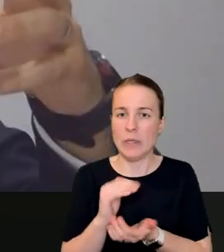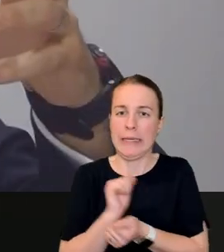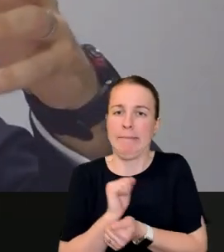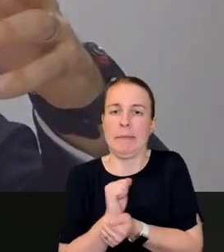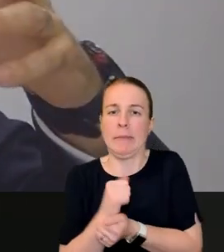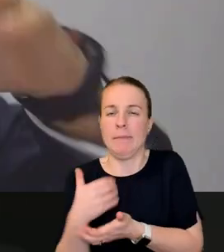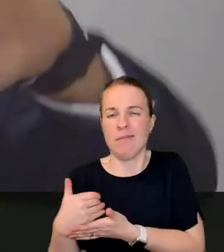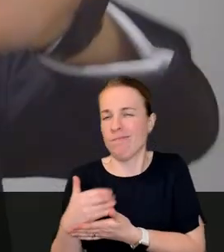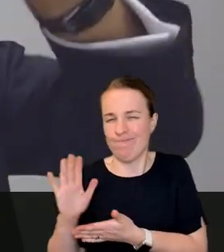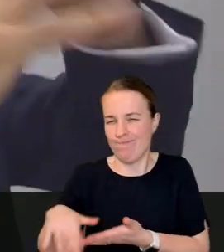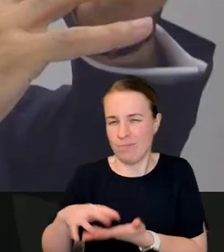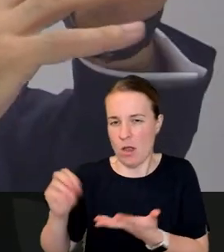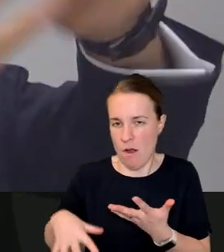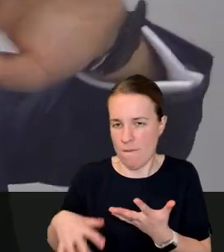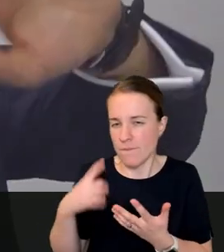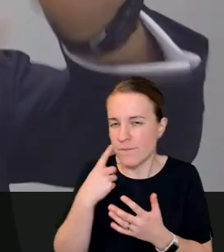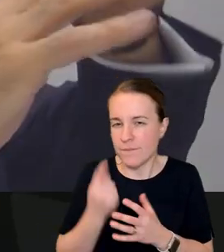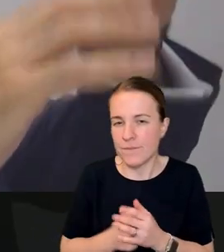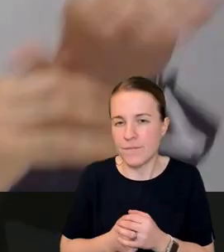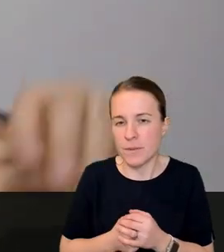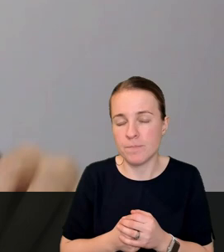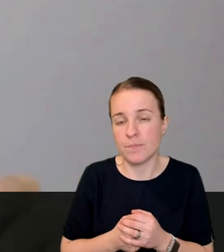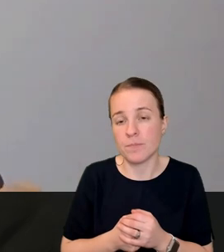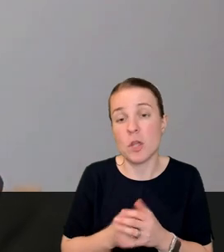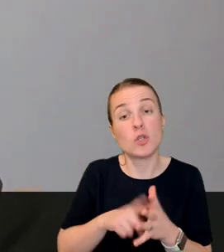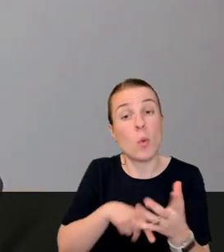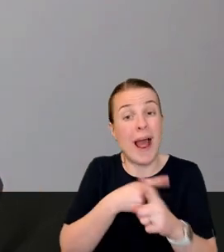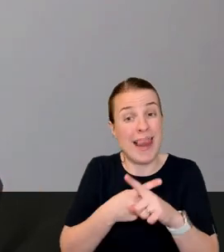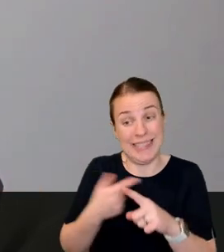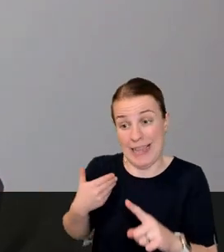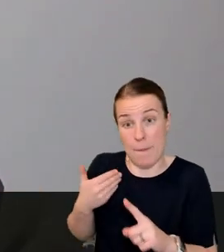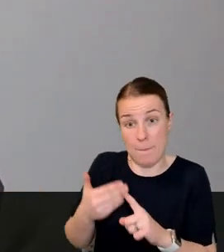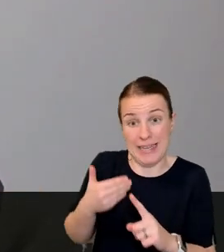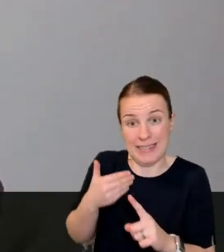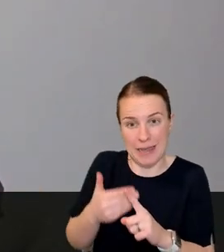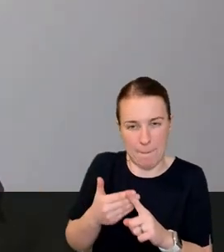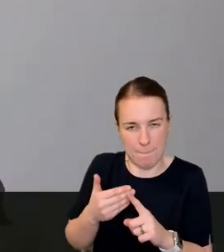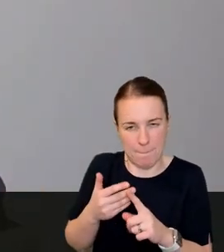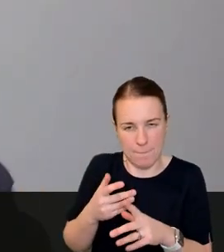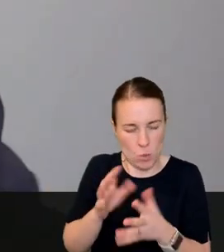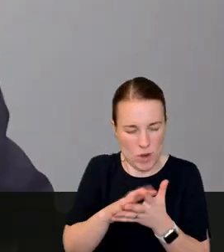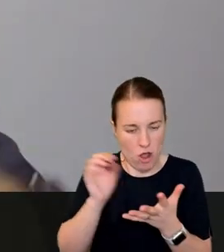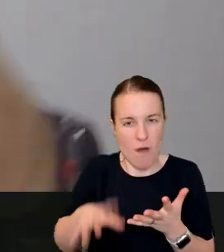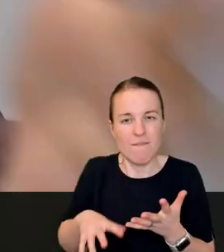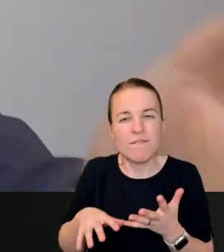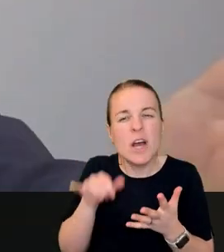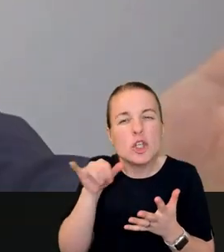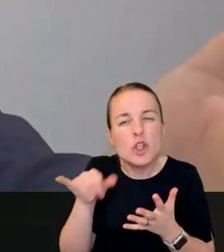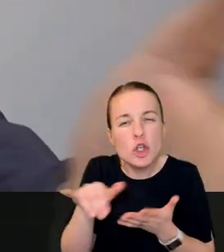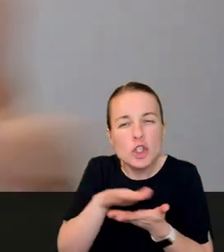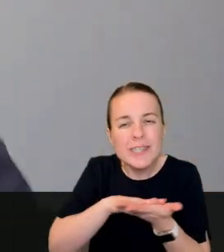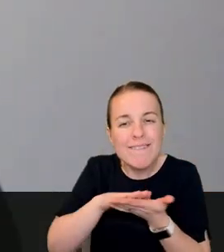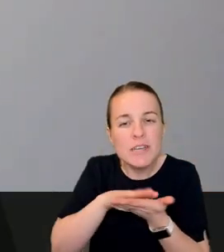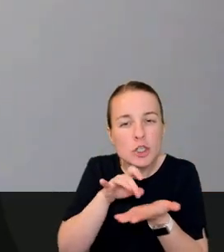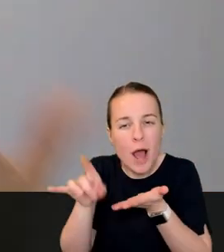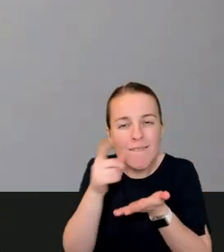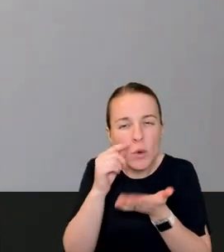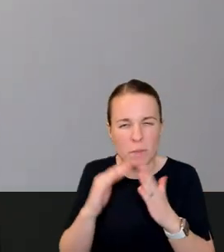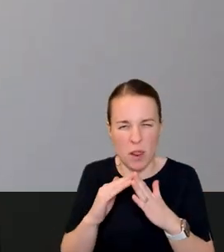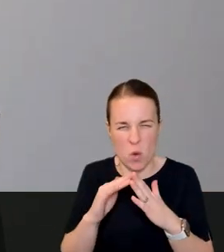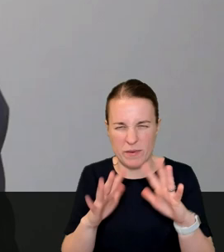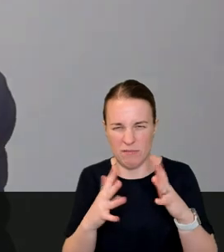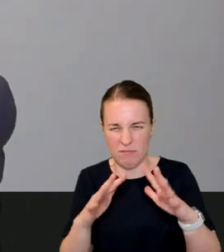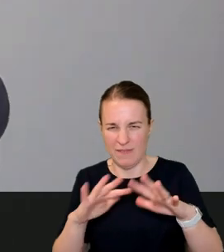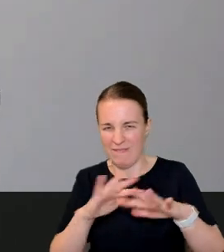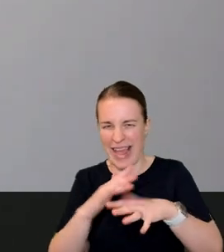we've thrown away the dodgy definition of what an affordable home was to make it more accessible to people like you who've got a decent